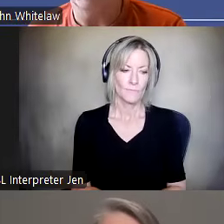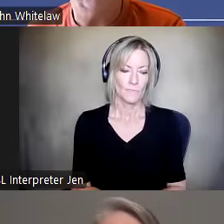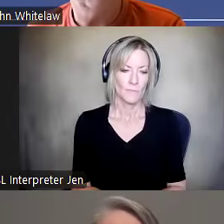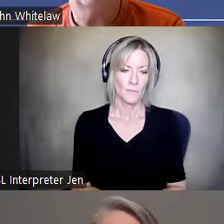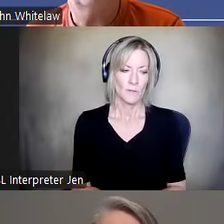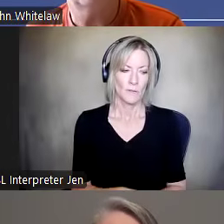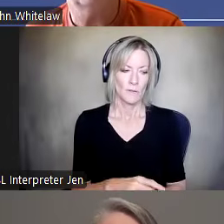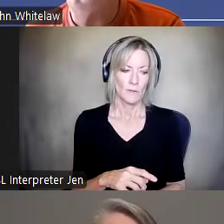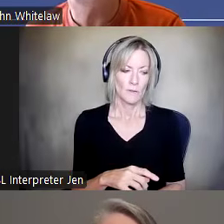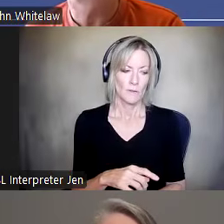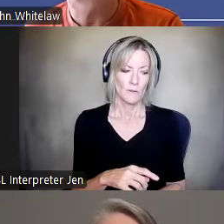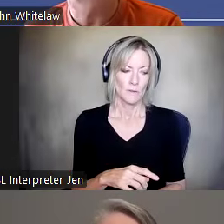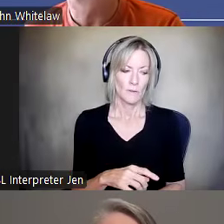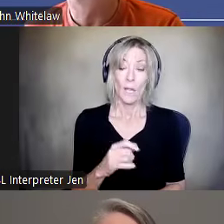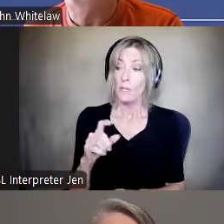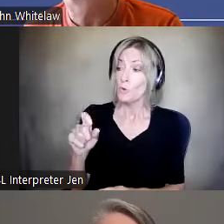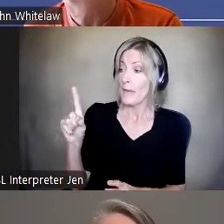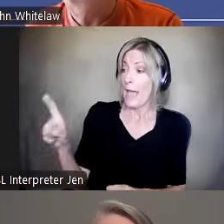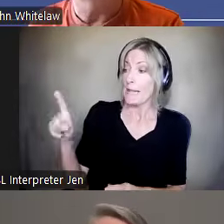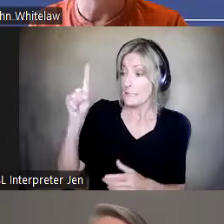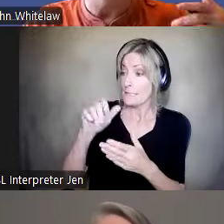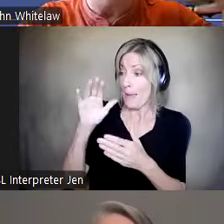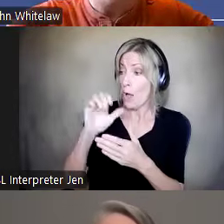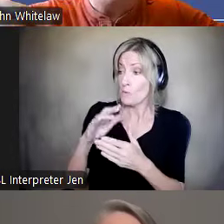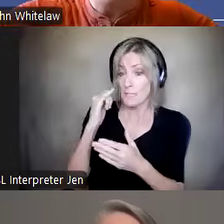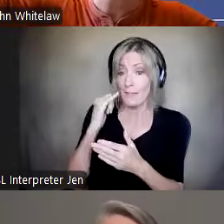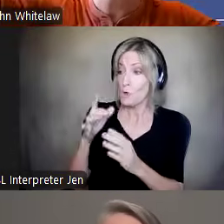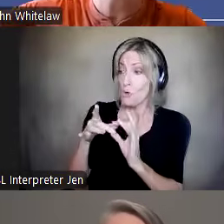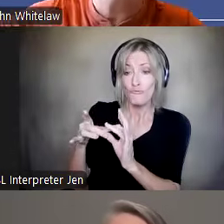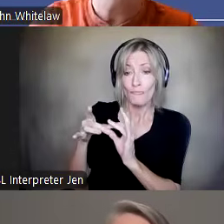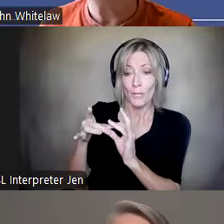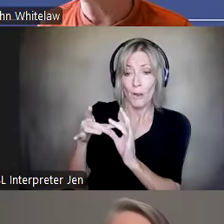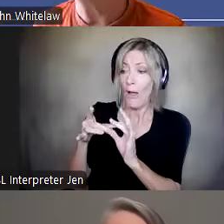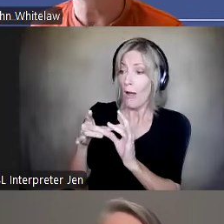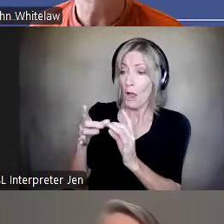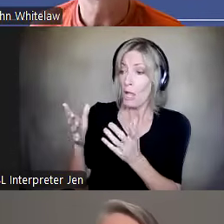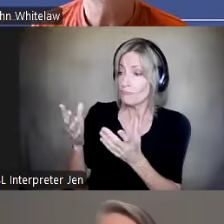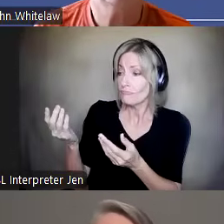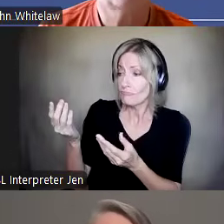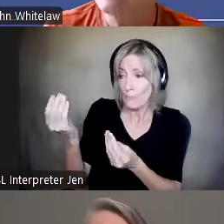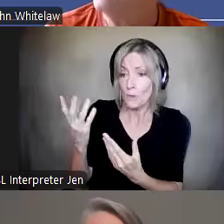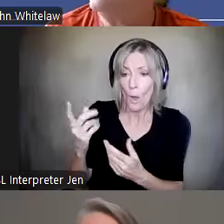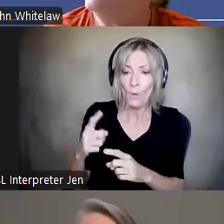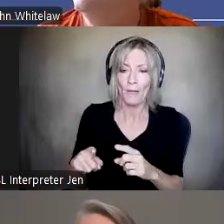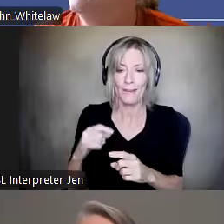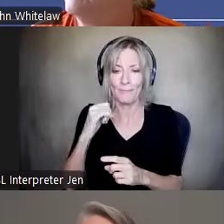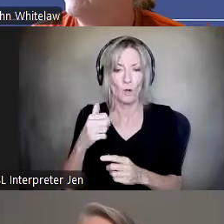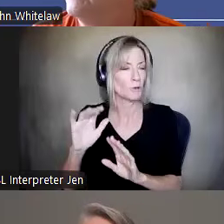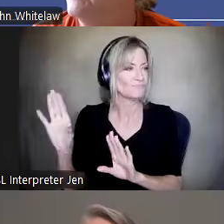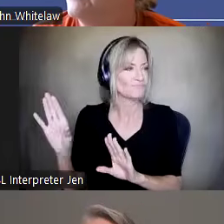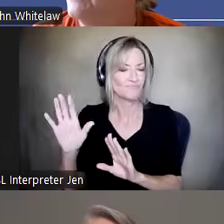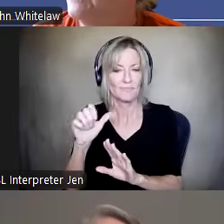you're on speaking terms with your spouse, and then you can share the information with them.